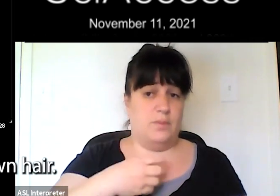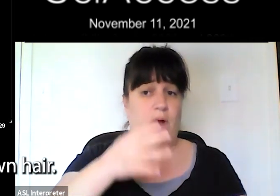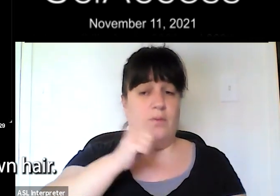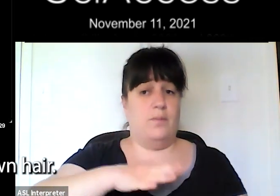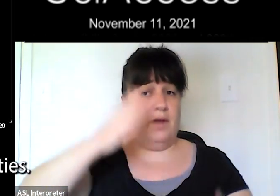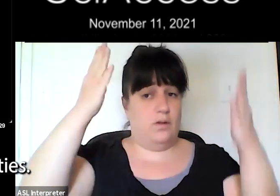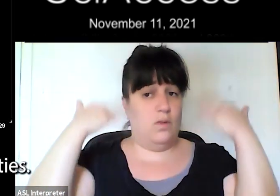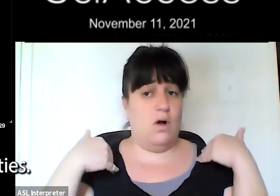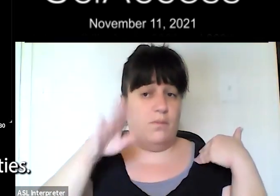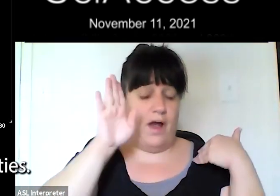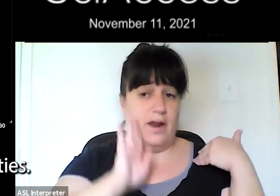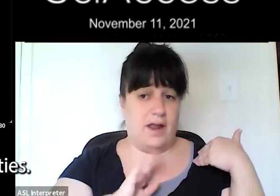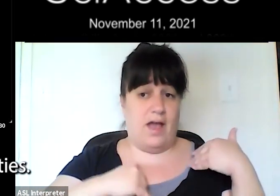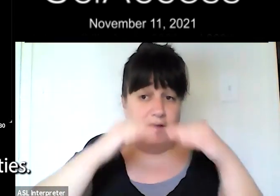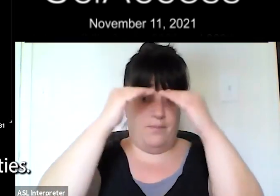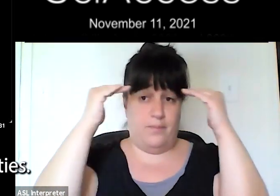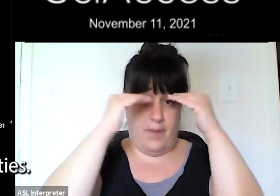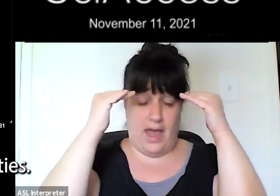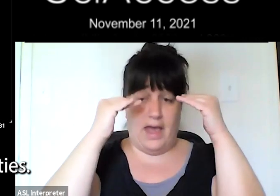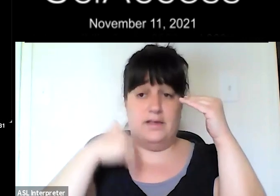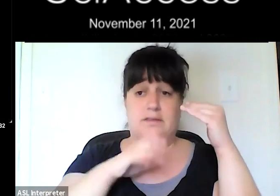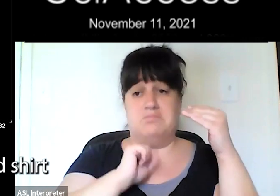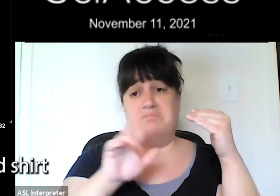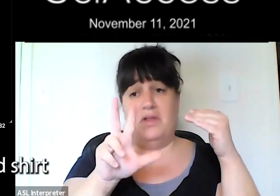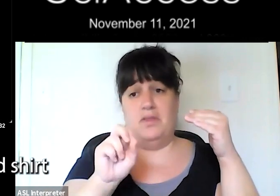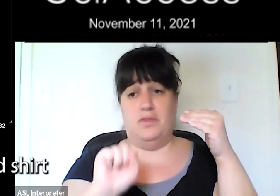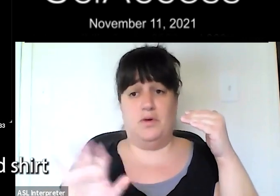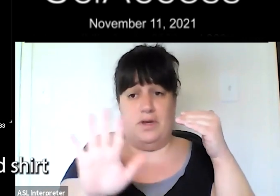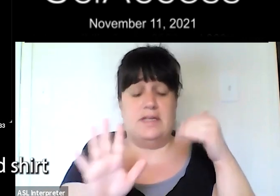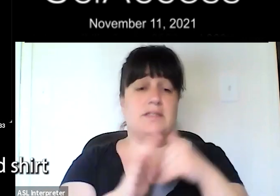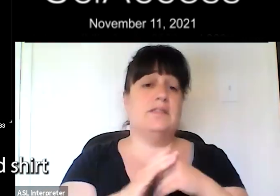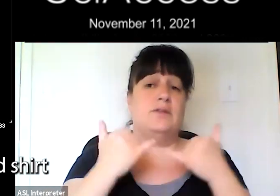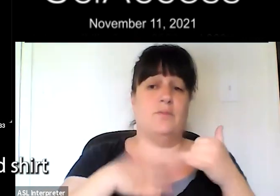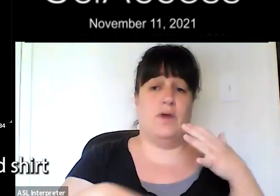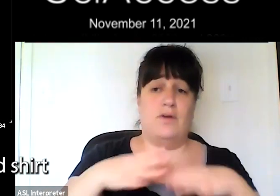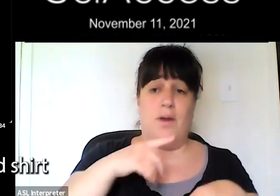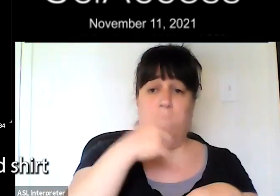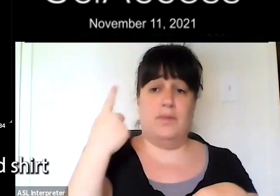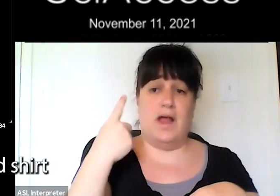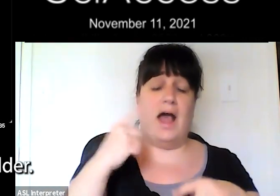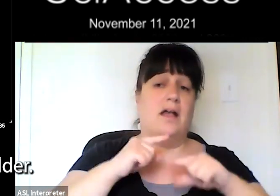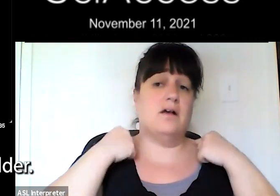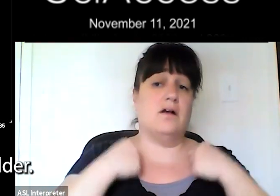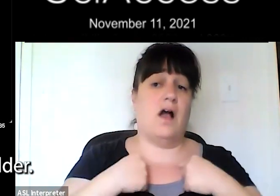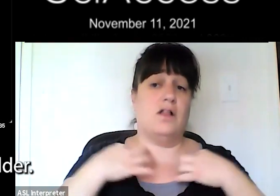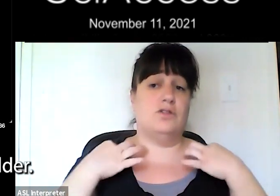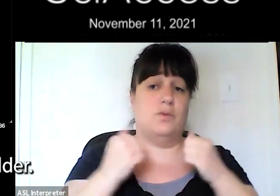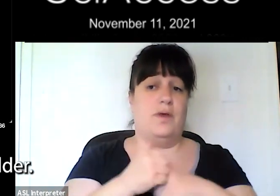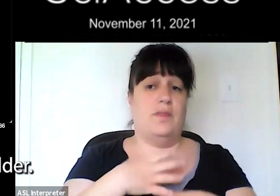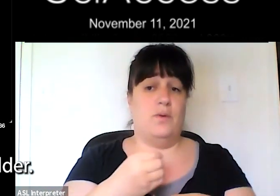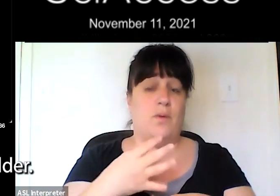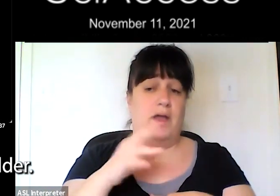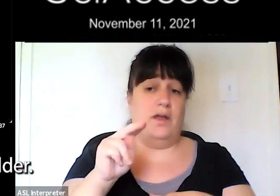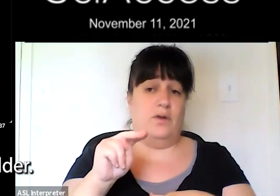long brown hair. I have bangs and I am in my 30s. Today, I am wearing a black collared shirt with a white North